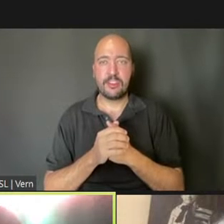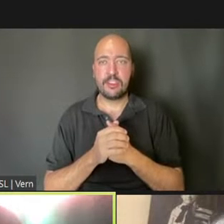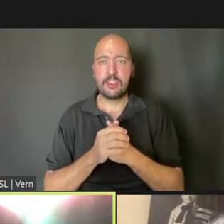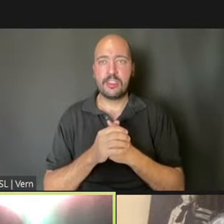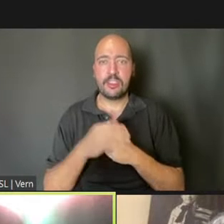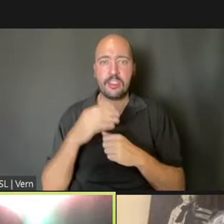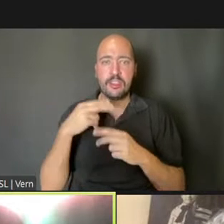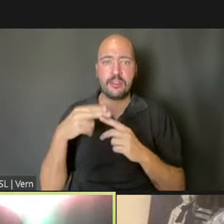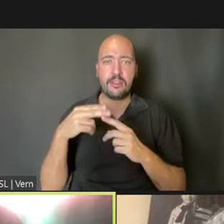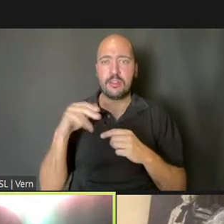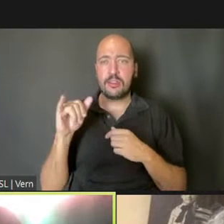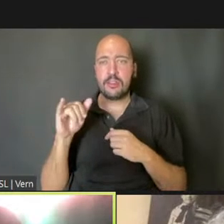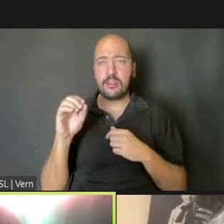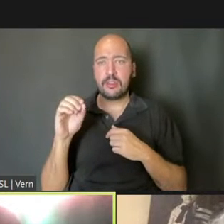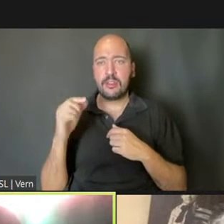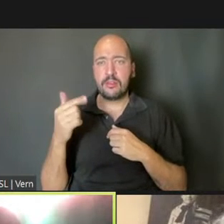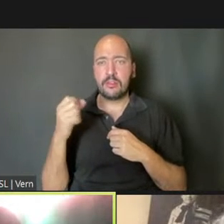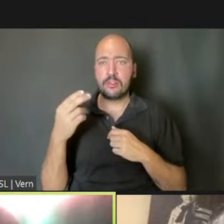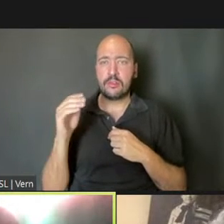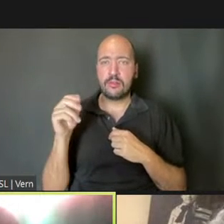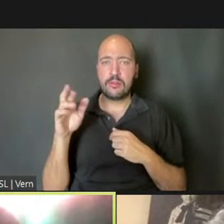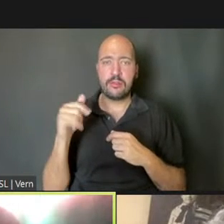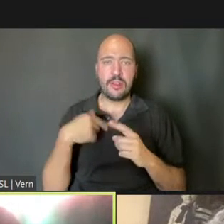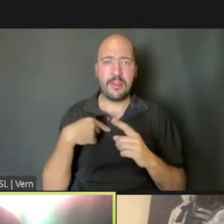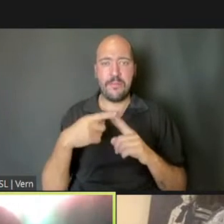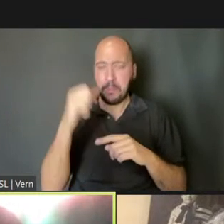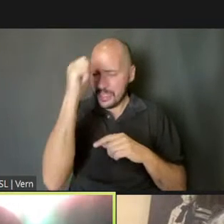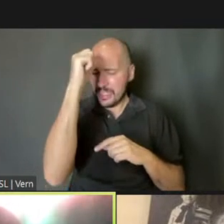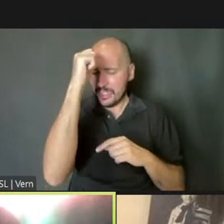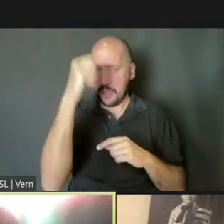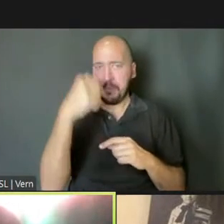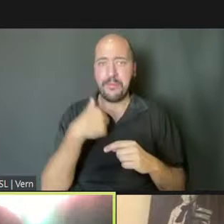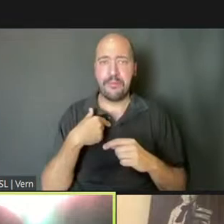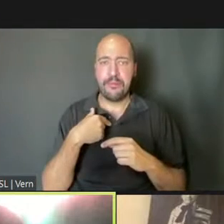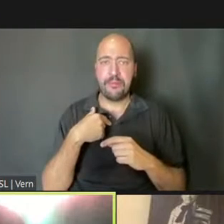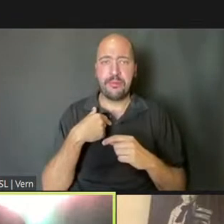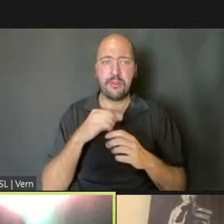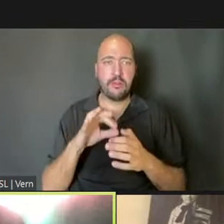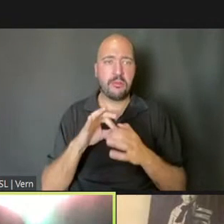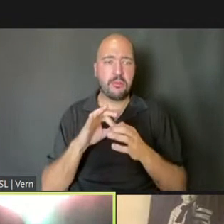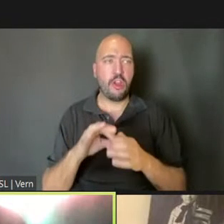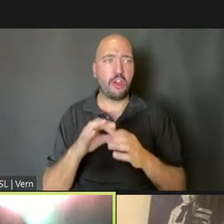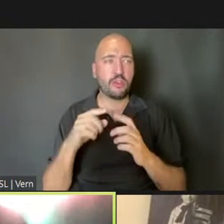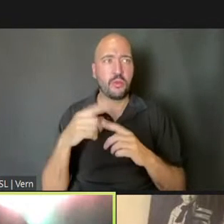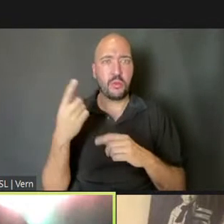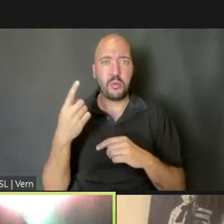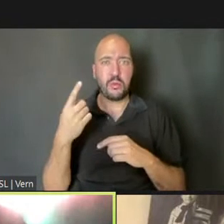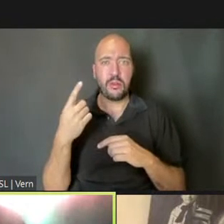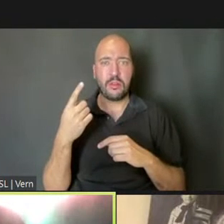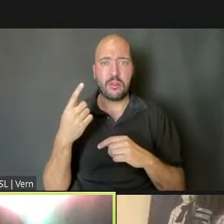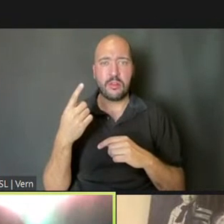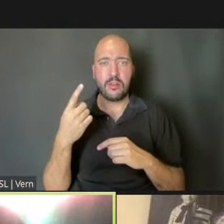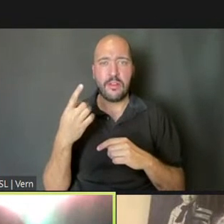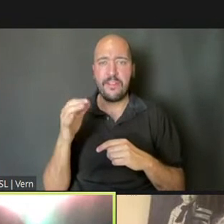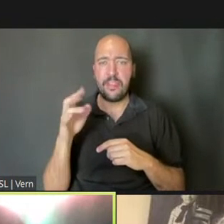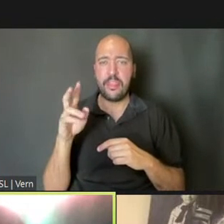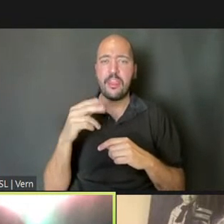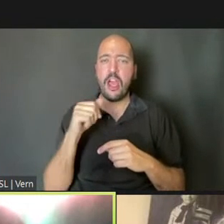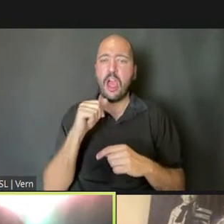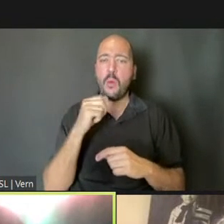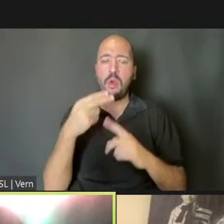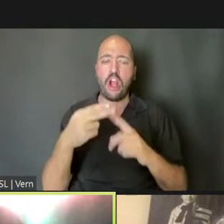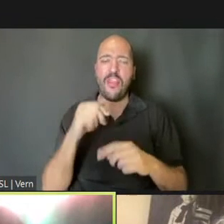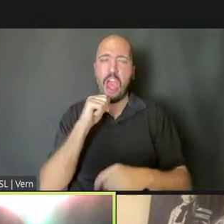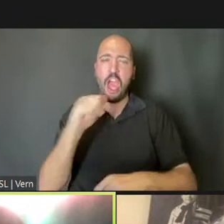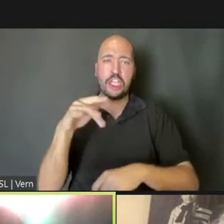My name is Yogesh Maitreya, and I am from India. I belong to one of the untouchable